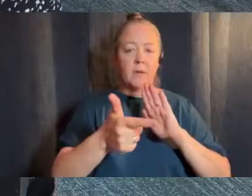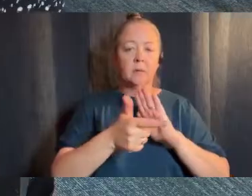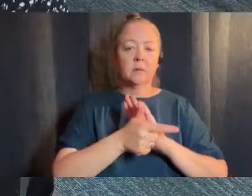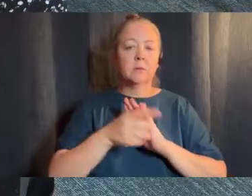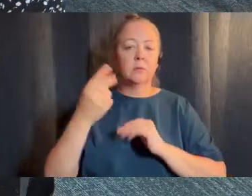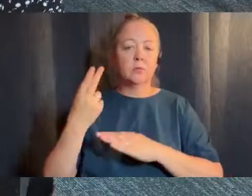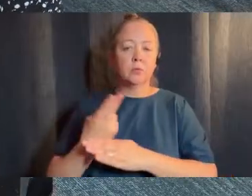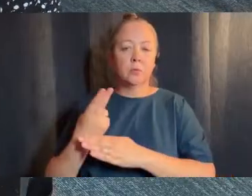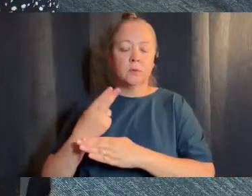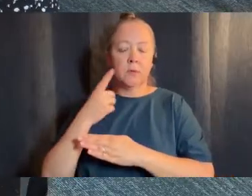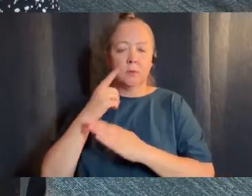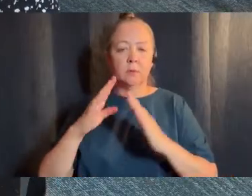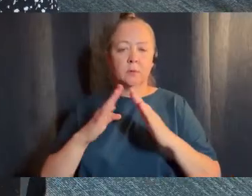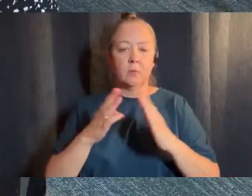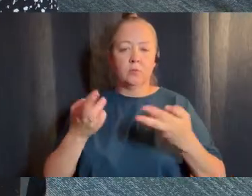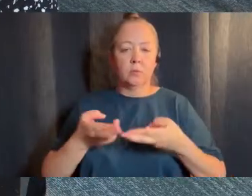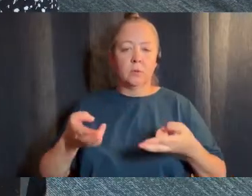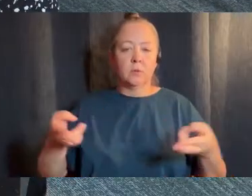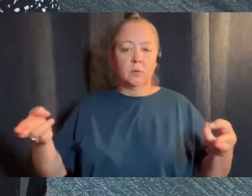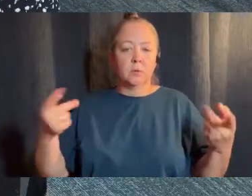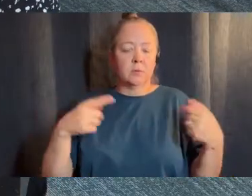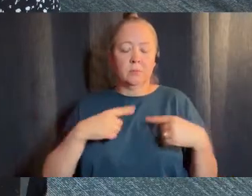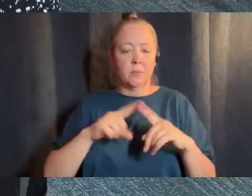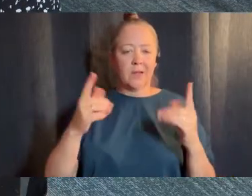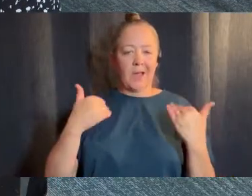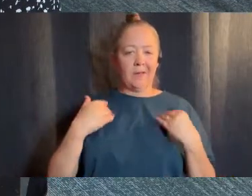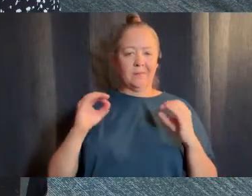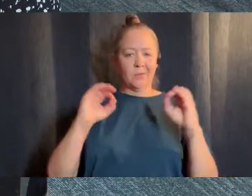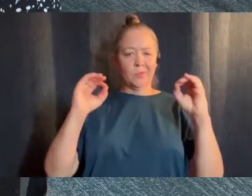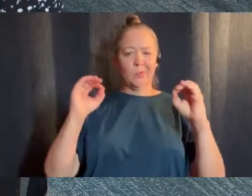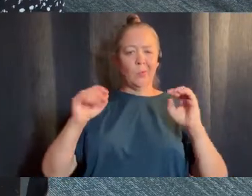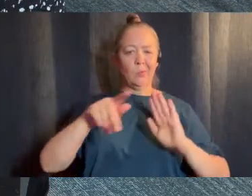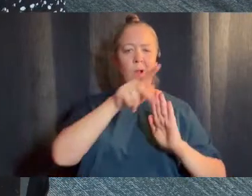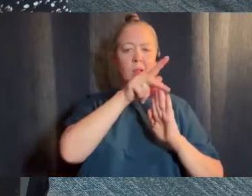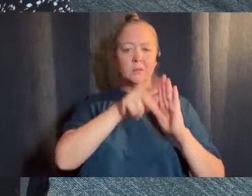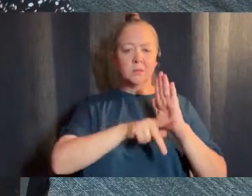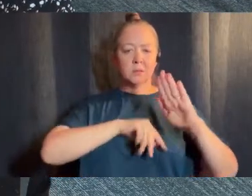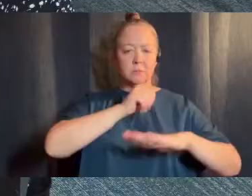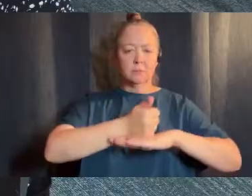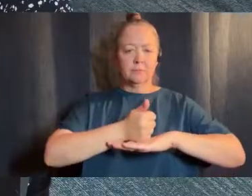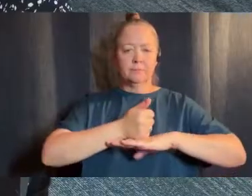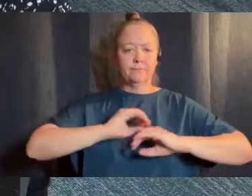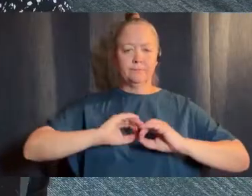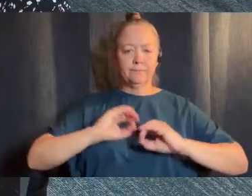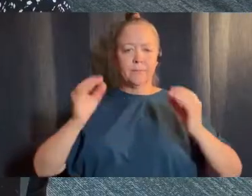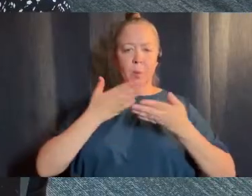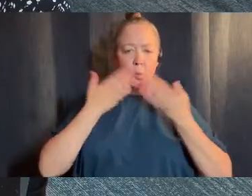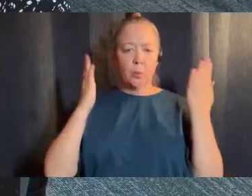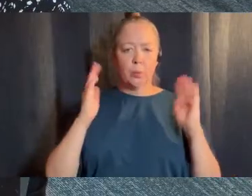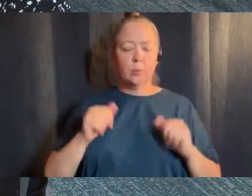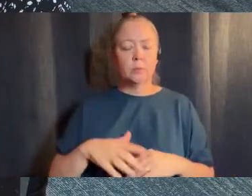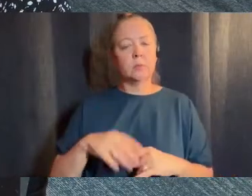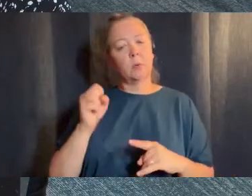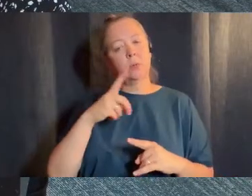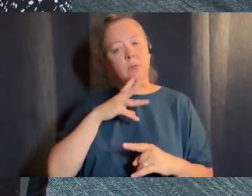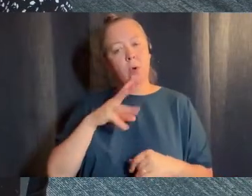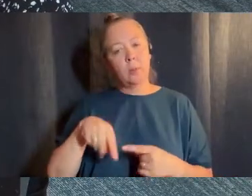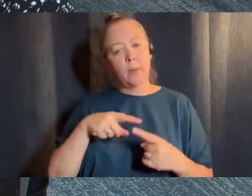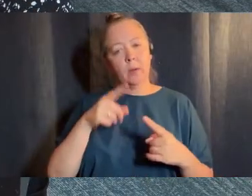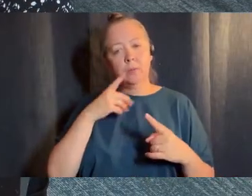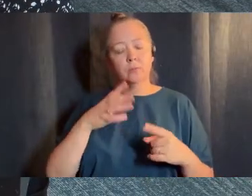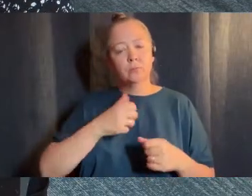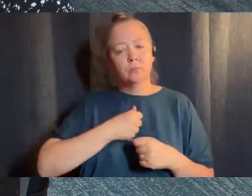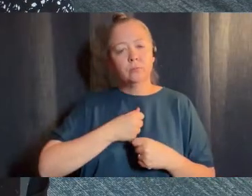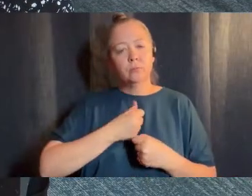authorization, even though there was no policy. So, let's talk about open and transparency.